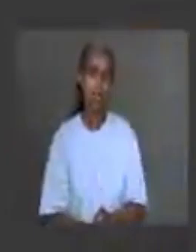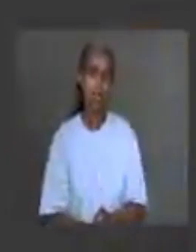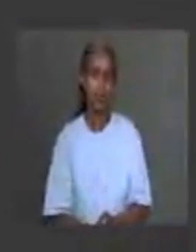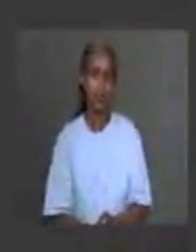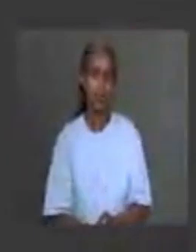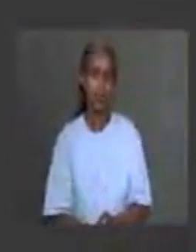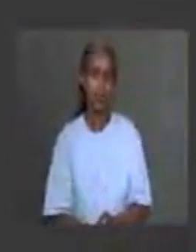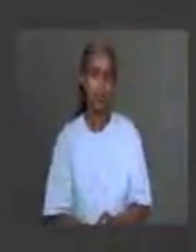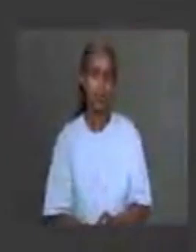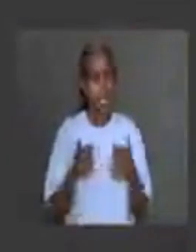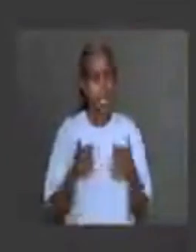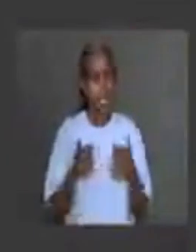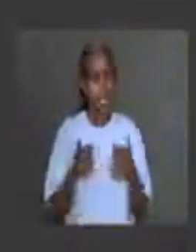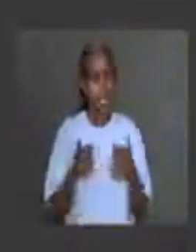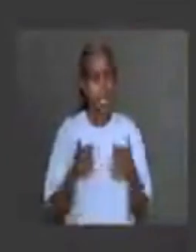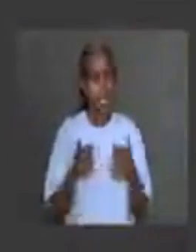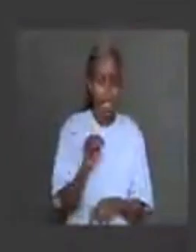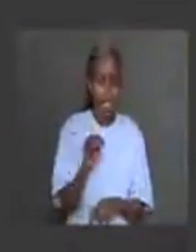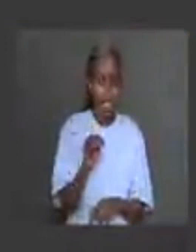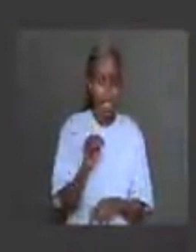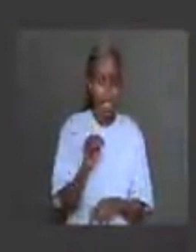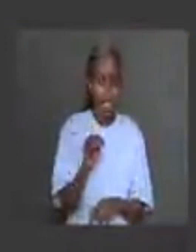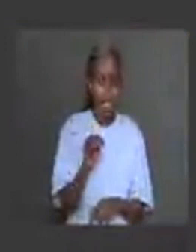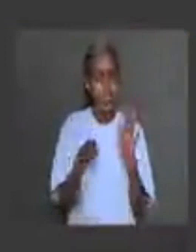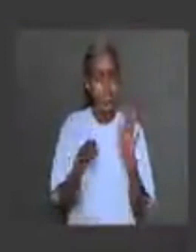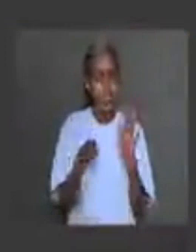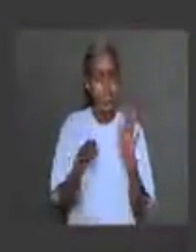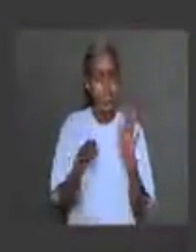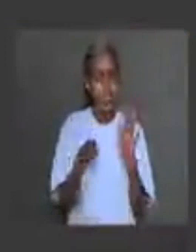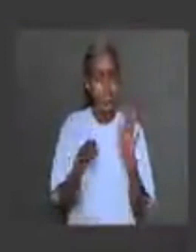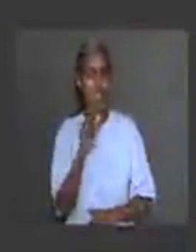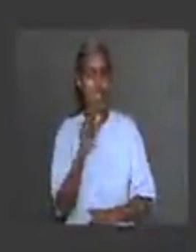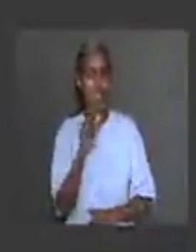Let n be a non-negative integer.